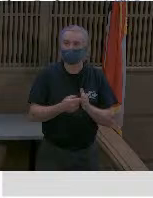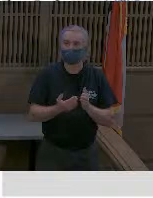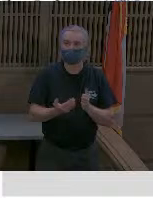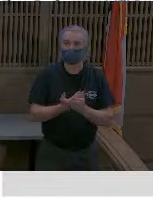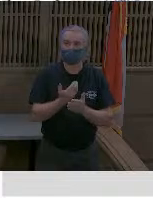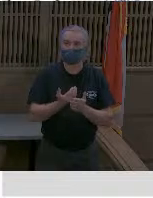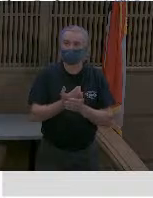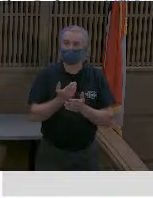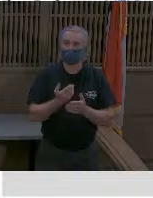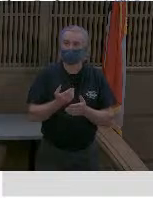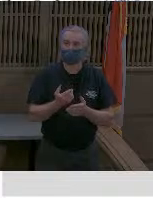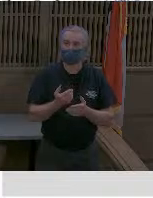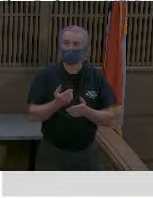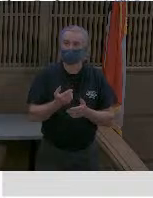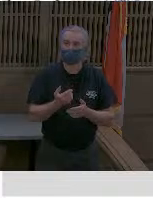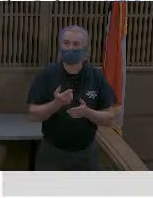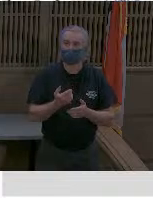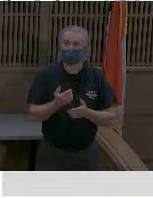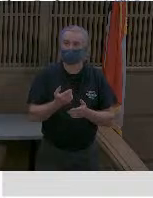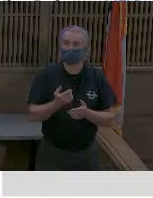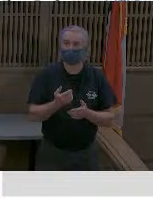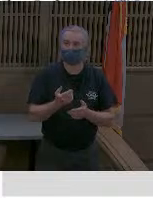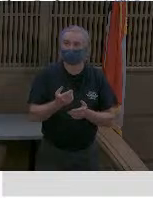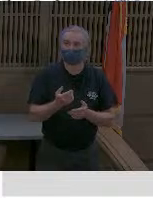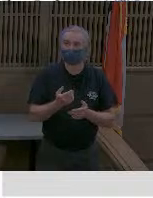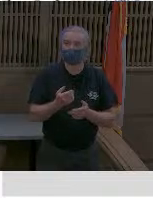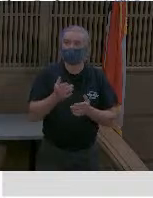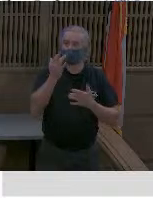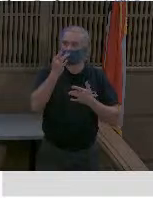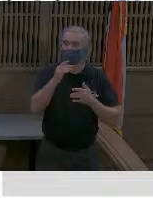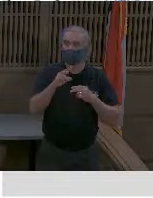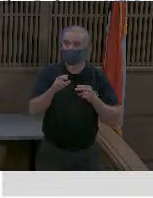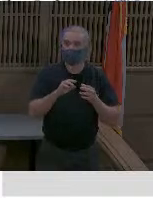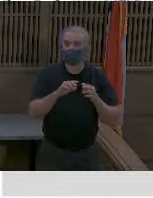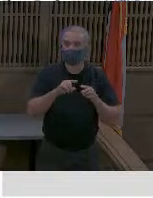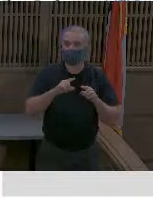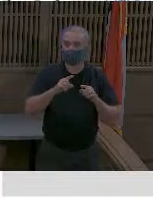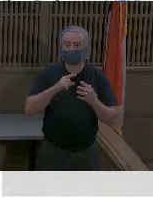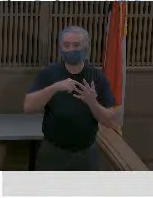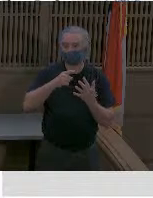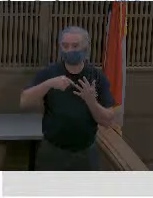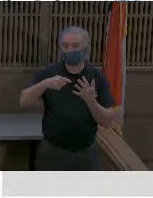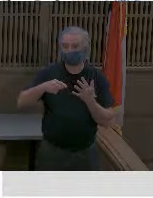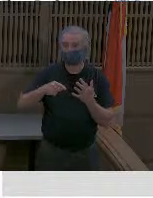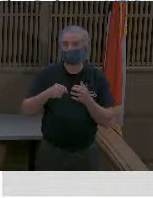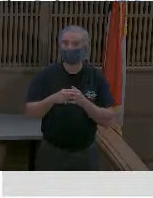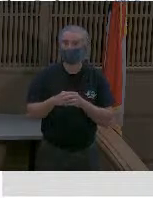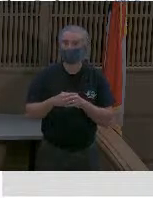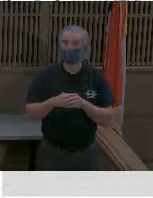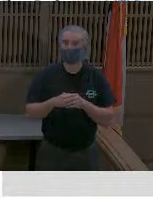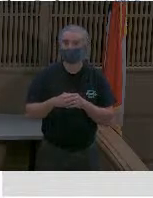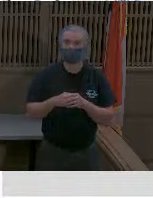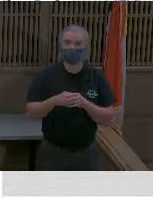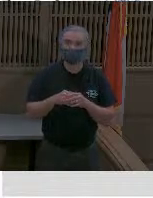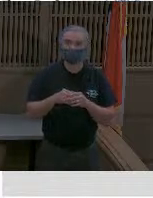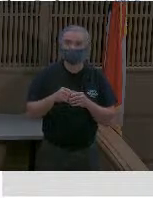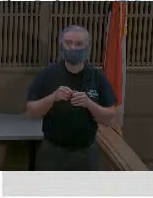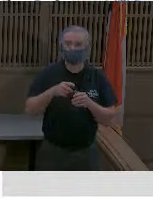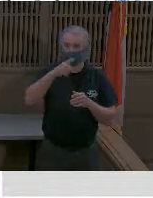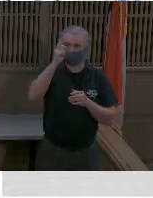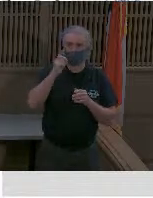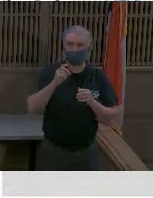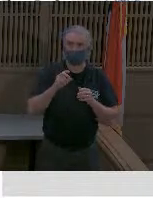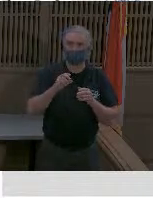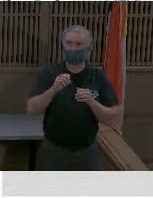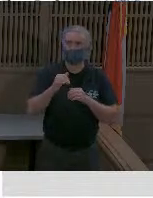cases among Daugherty County citizens. And it's easy to see the three humps. The first one was back